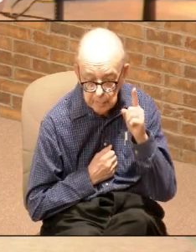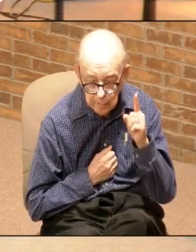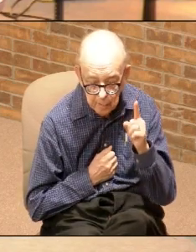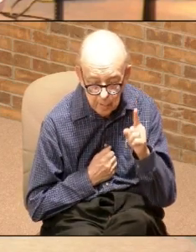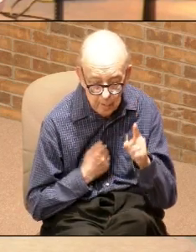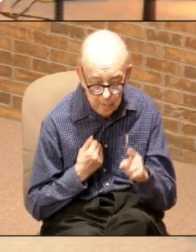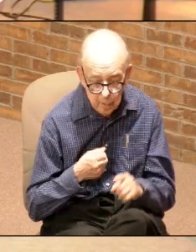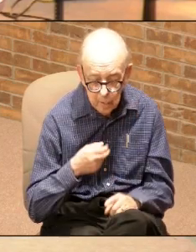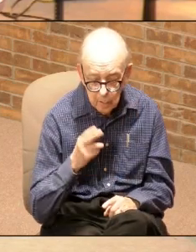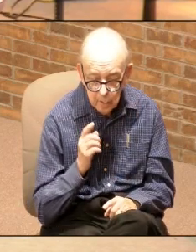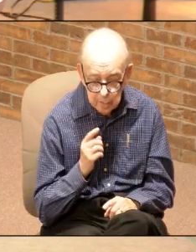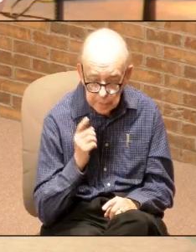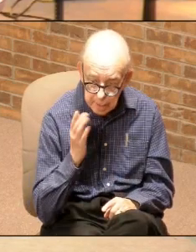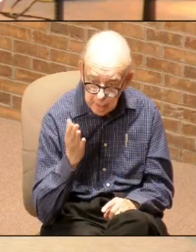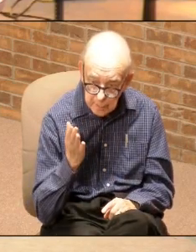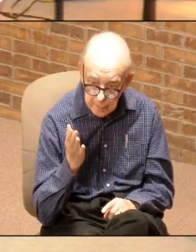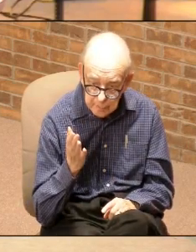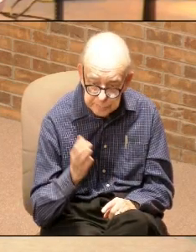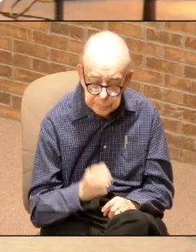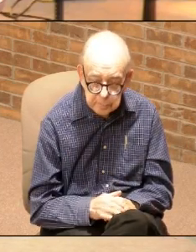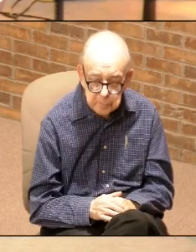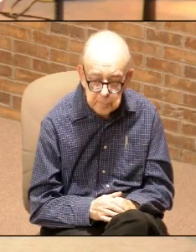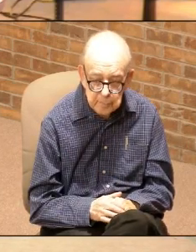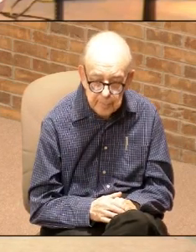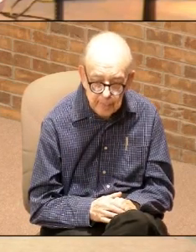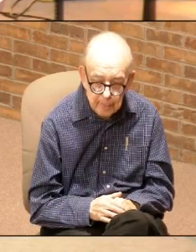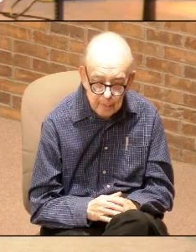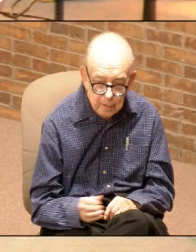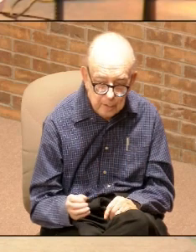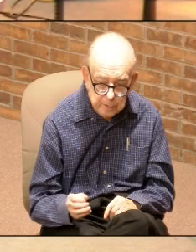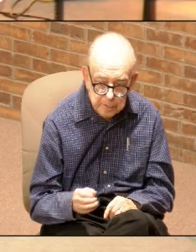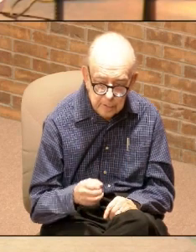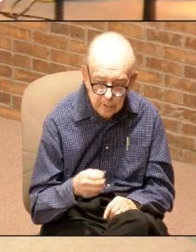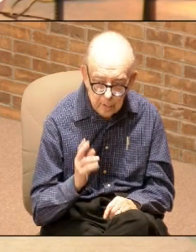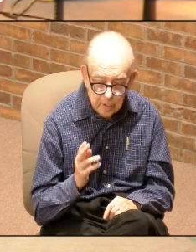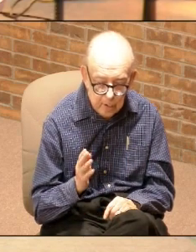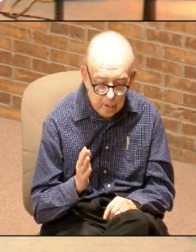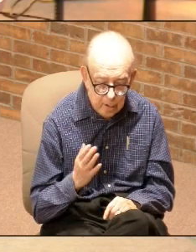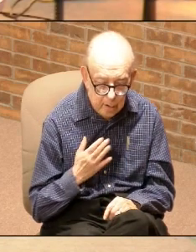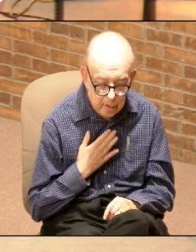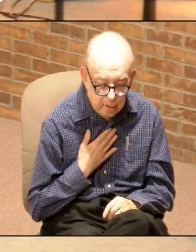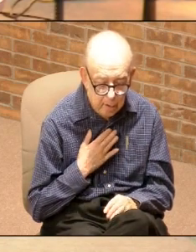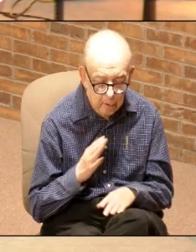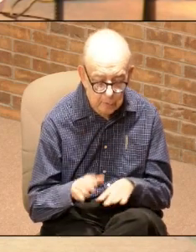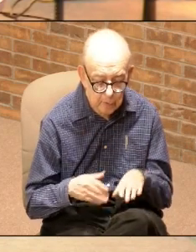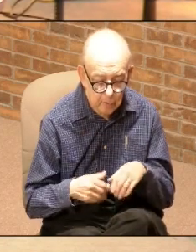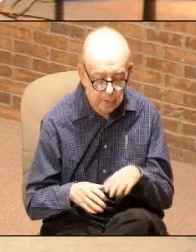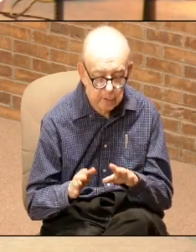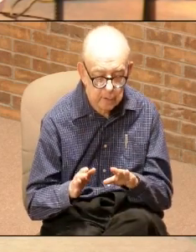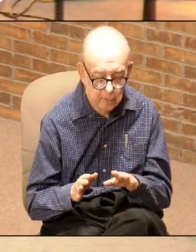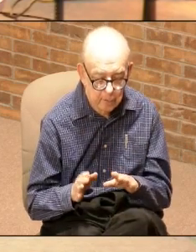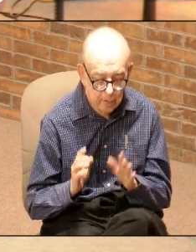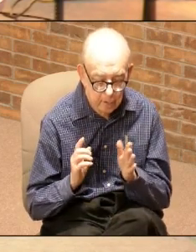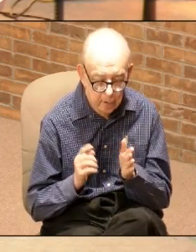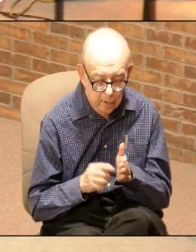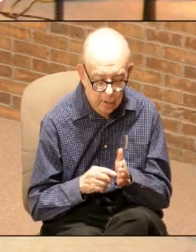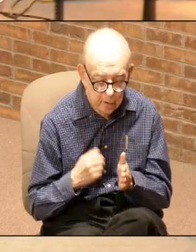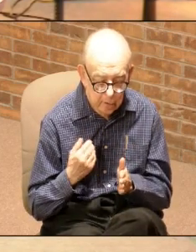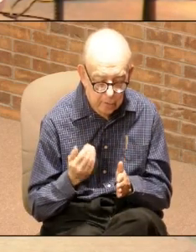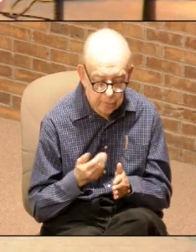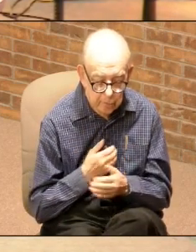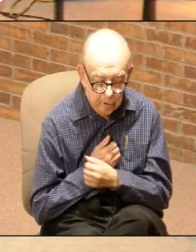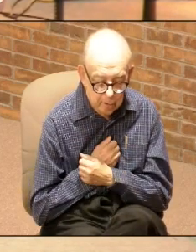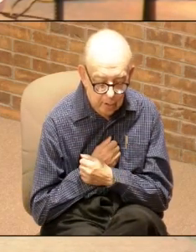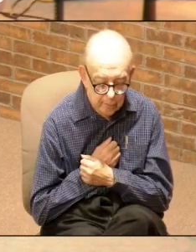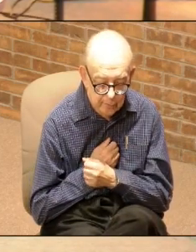We're honoring Him. And by honoring Him and by walking away, it shows our love we